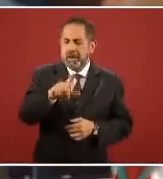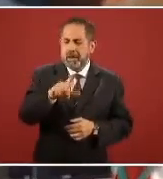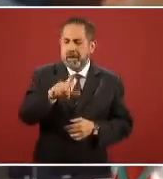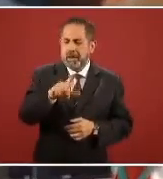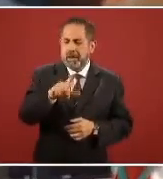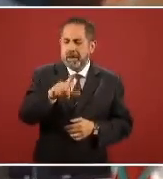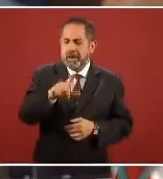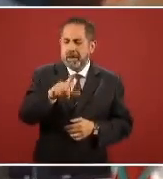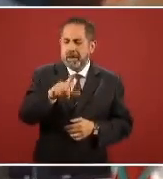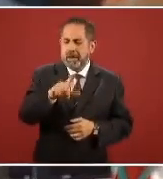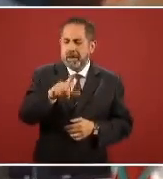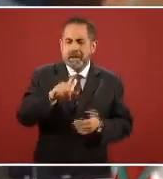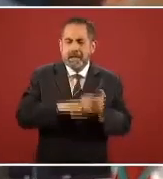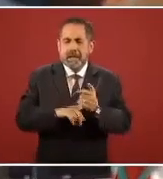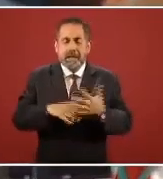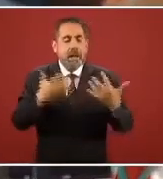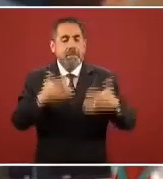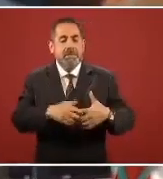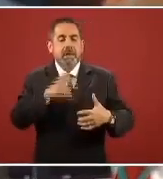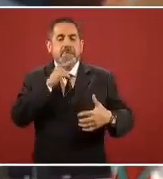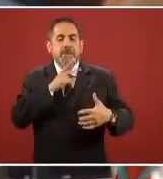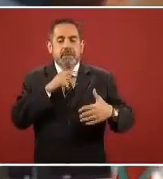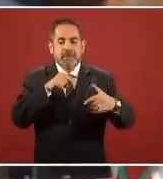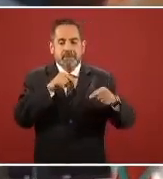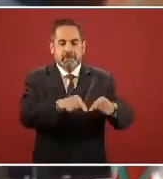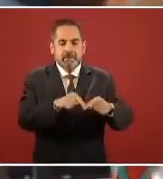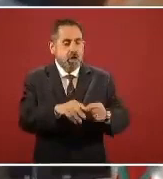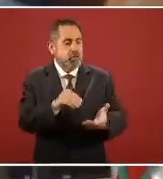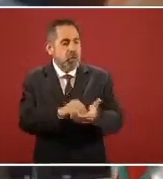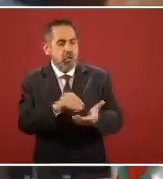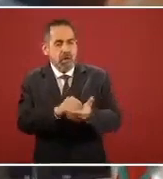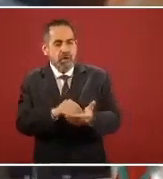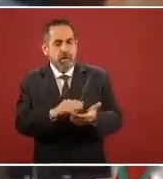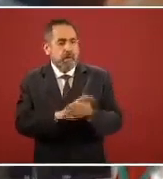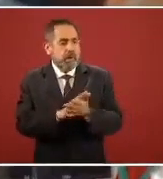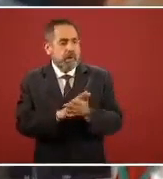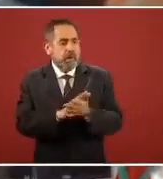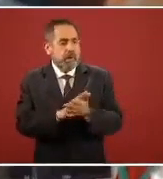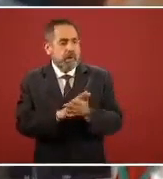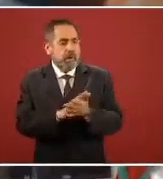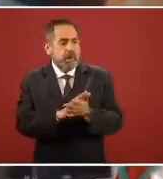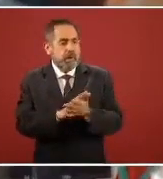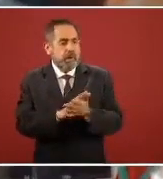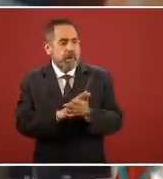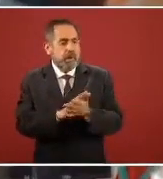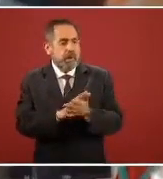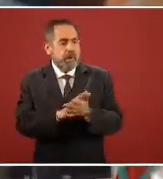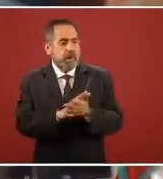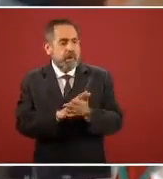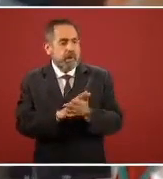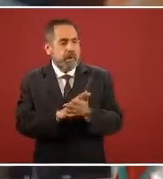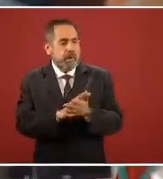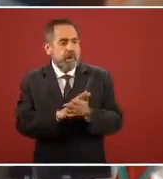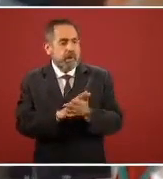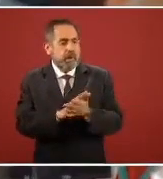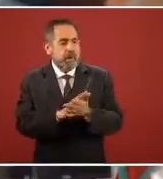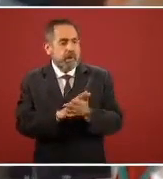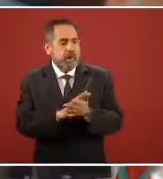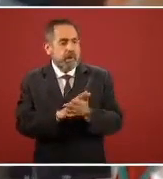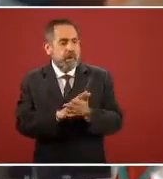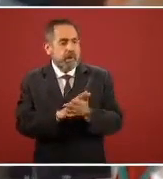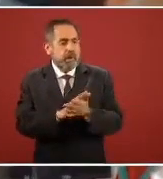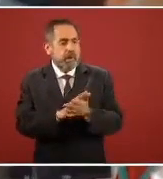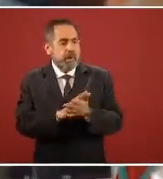a petroleum company, que se vio y se sigue viendo favorecida, which was then favored and continues